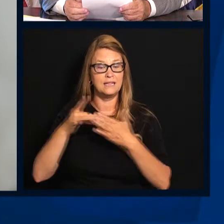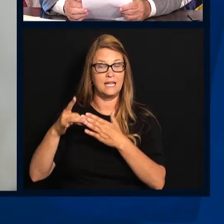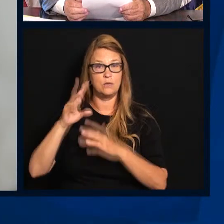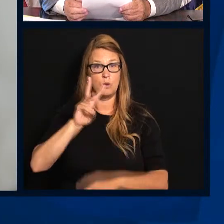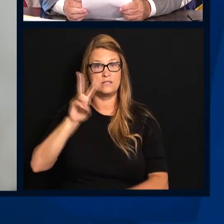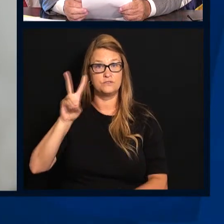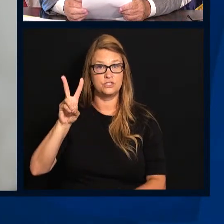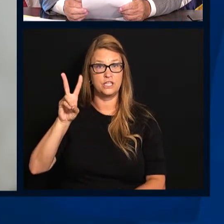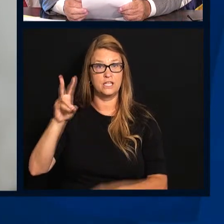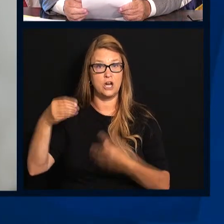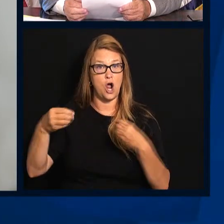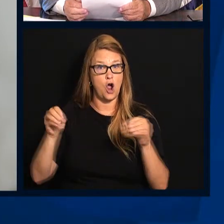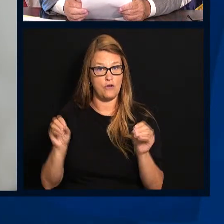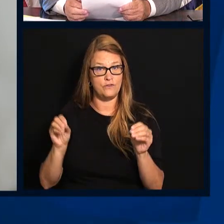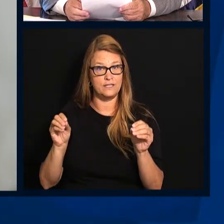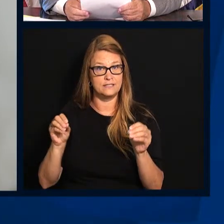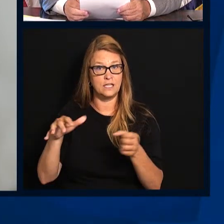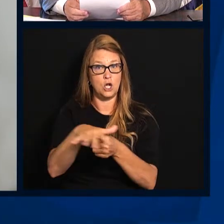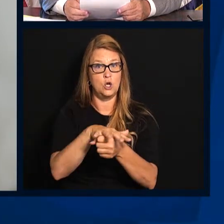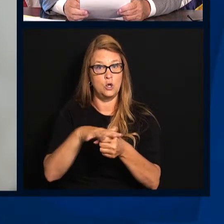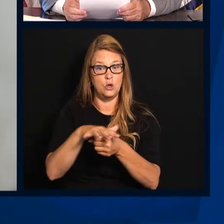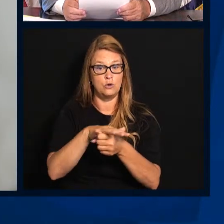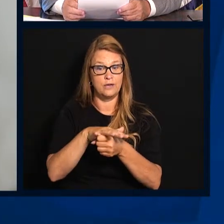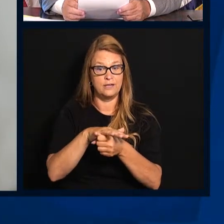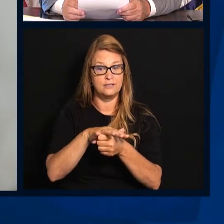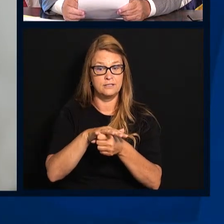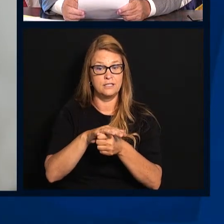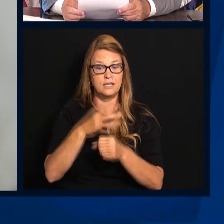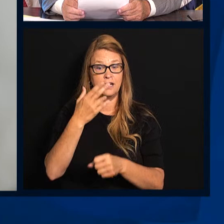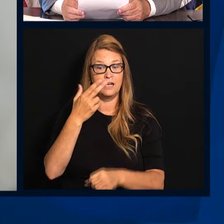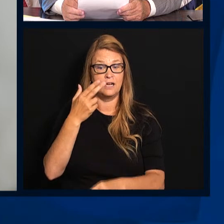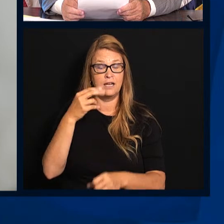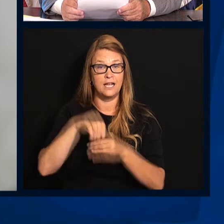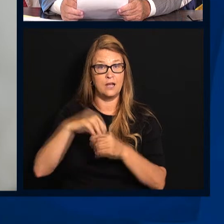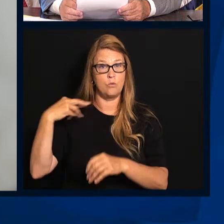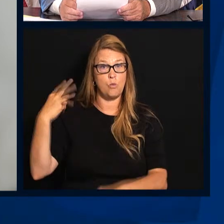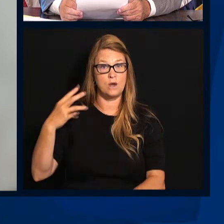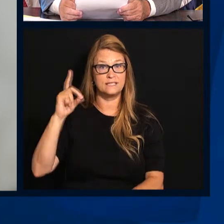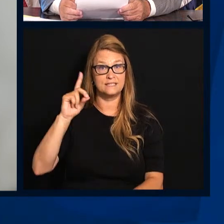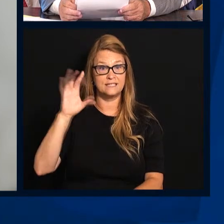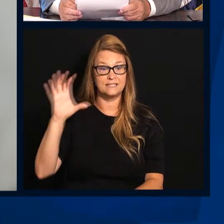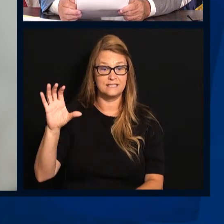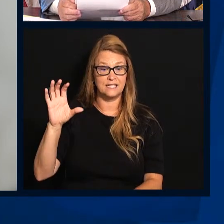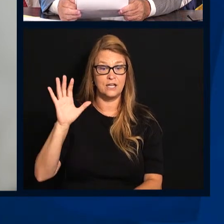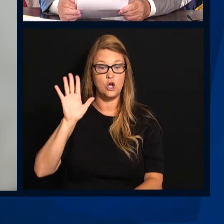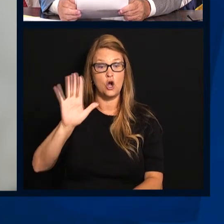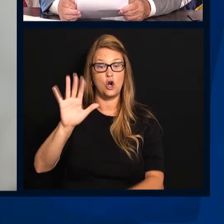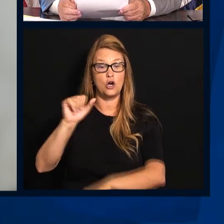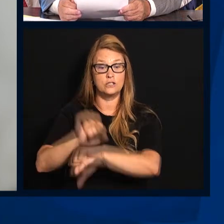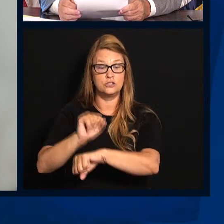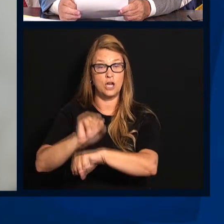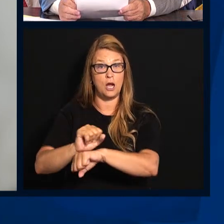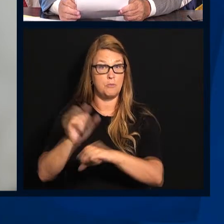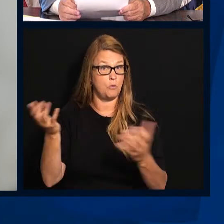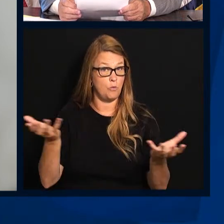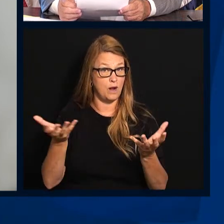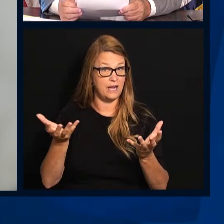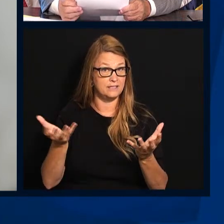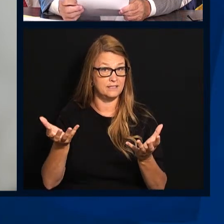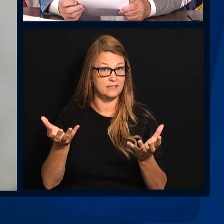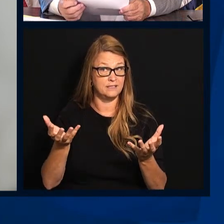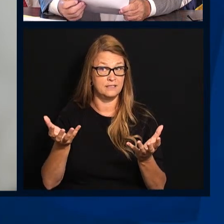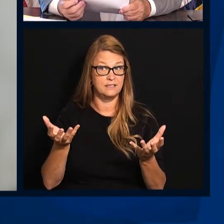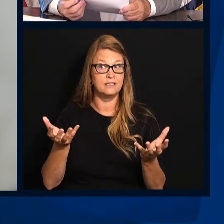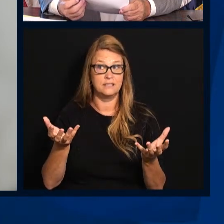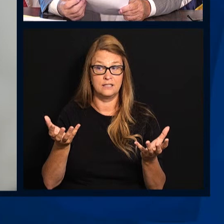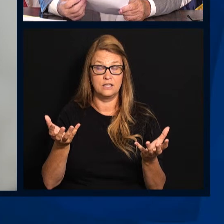Virginia office that is located in the Hall of States in Washington, D.C., and what Melissa's job is going to be is just what we said